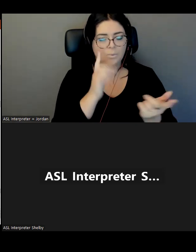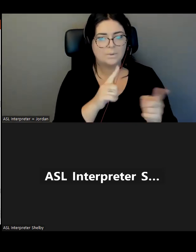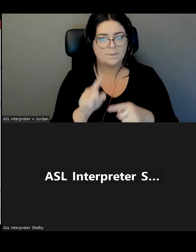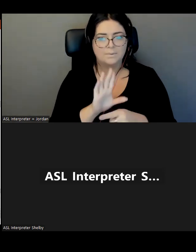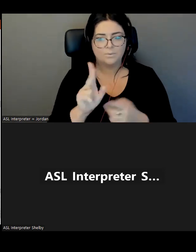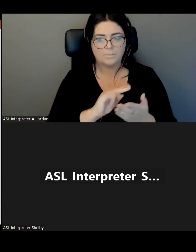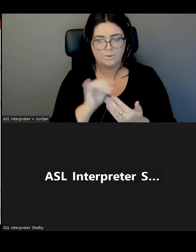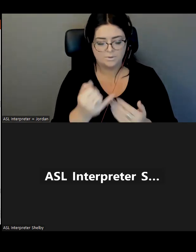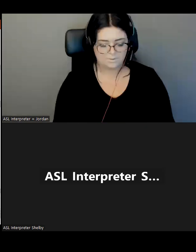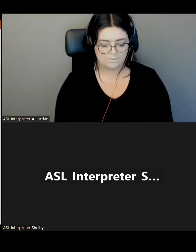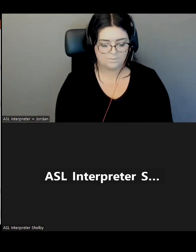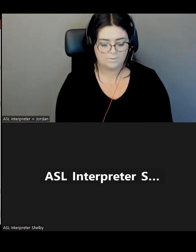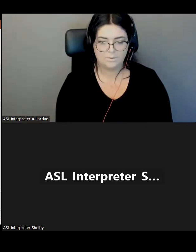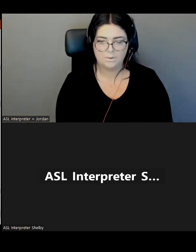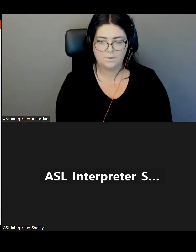in projects.